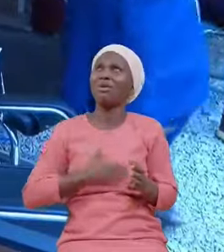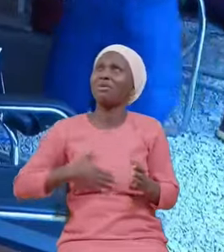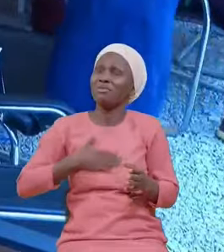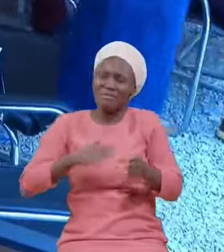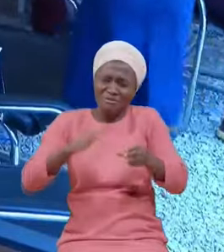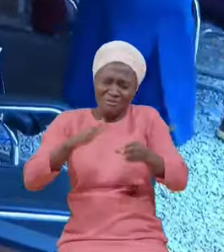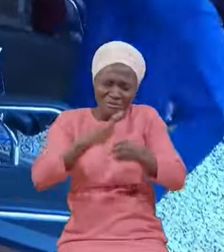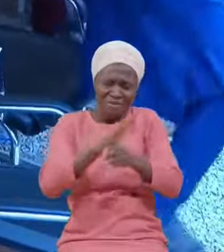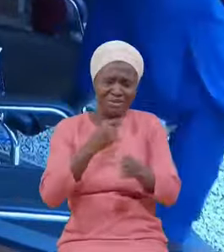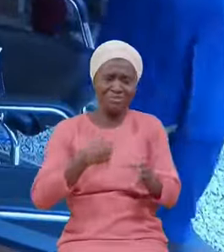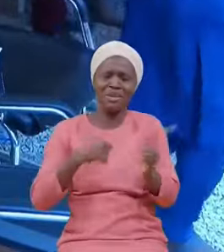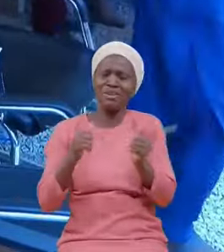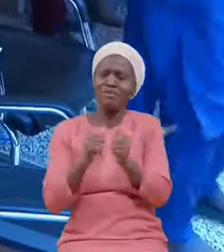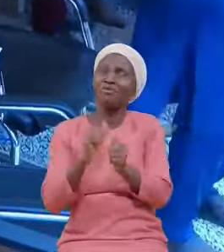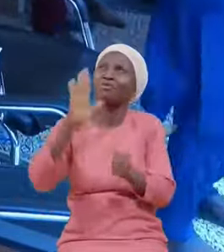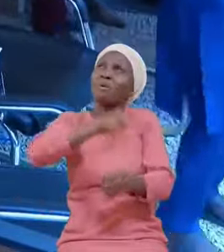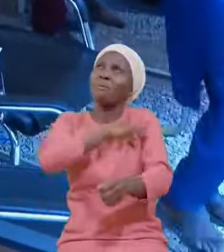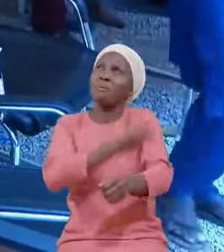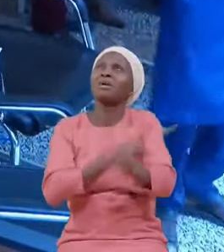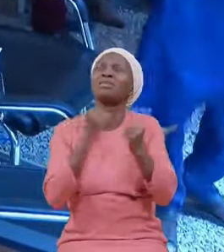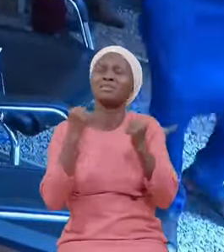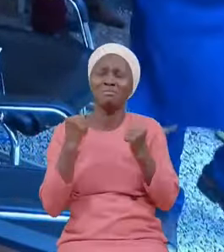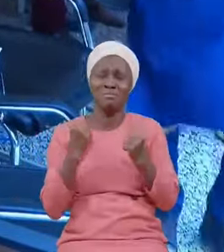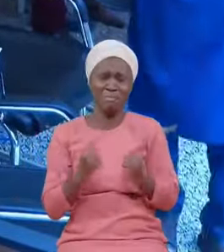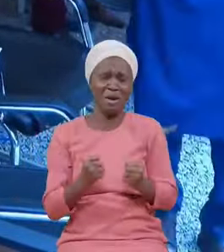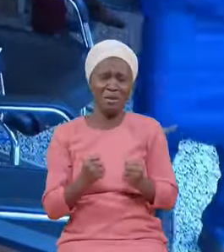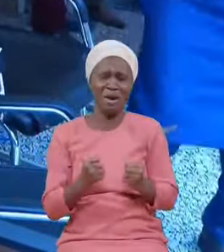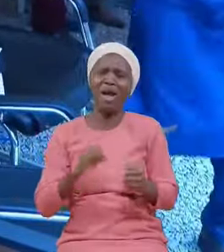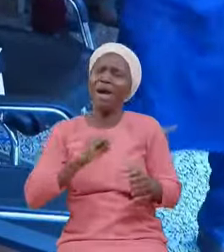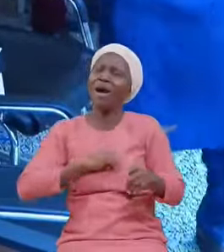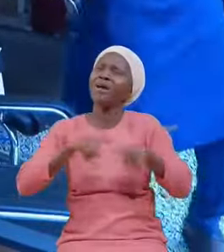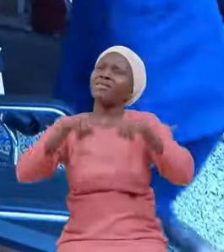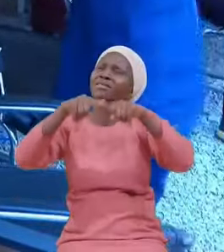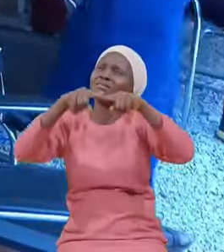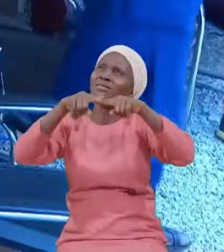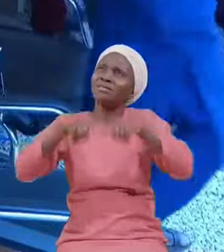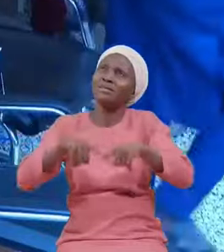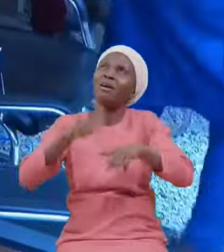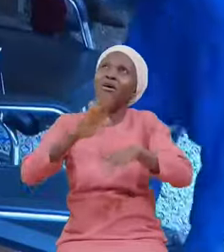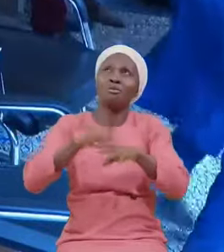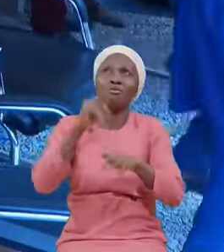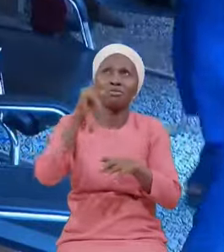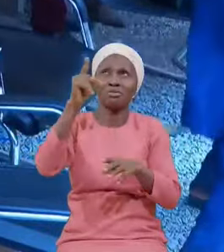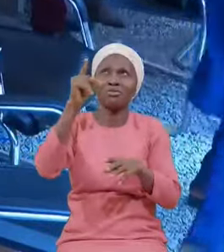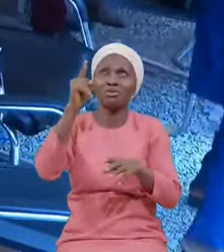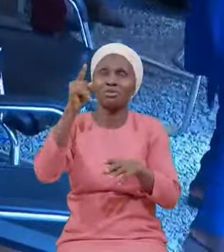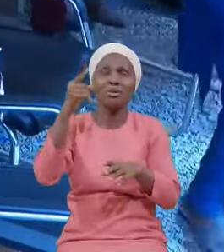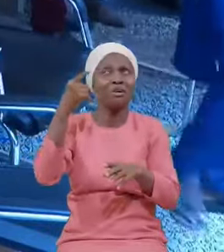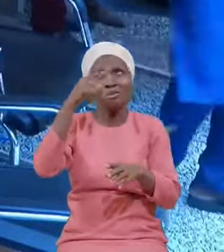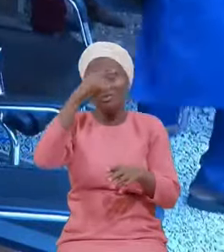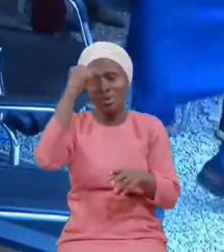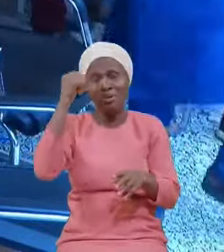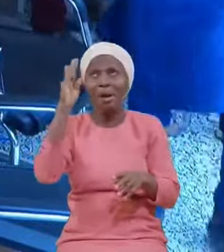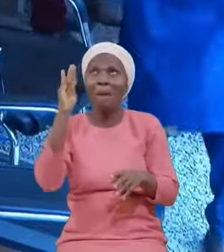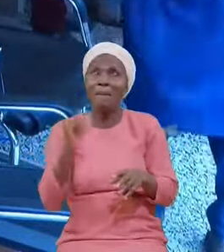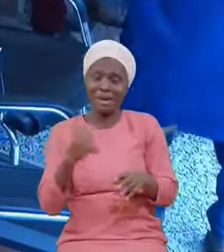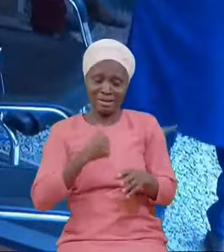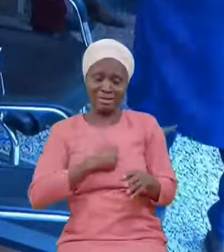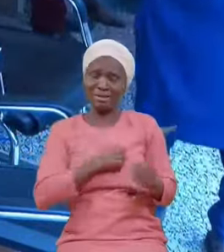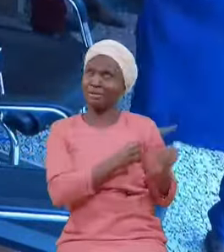power I lean and depend upon you for by strength shall no man